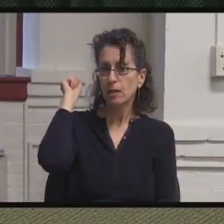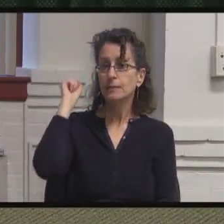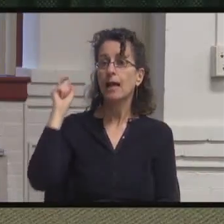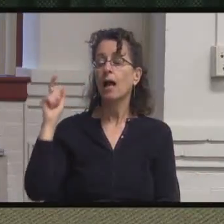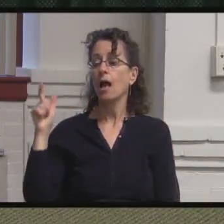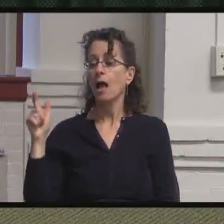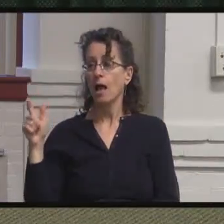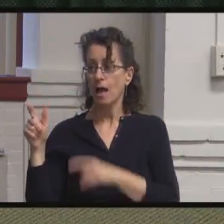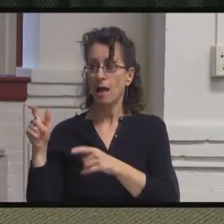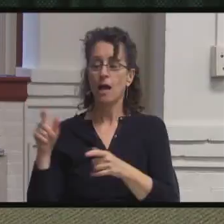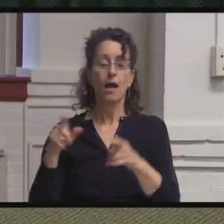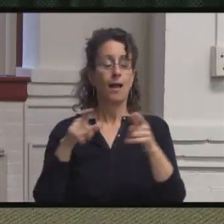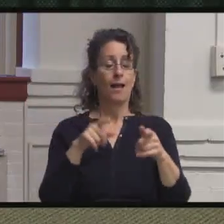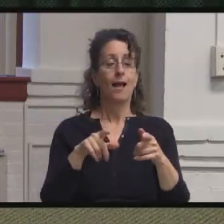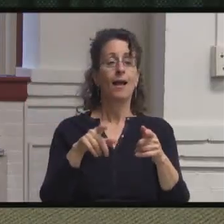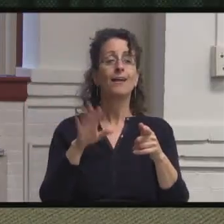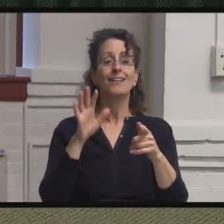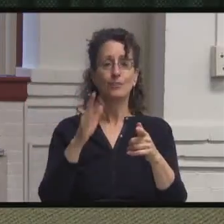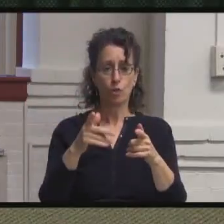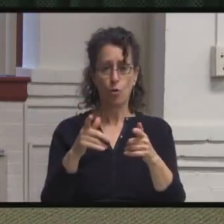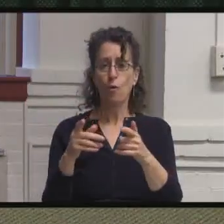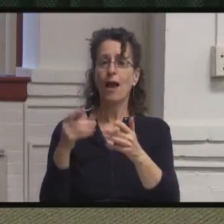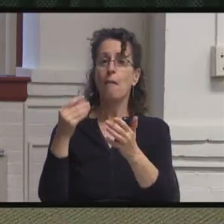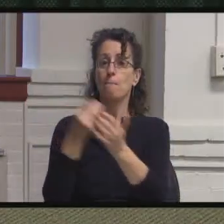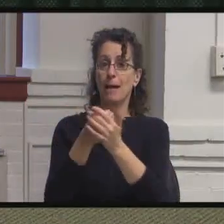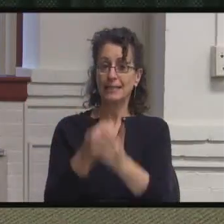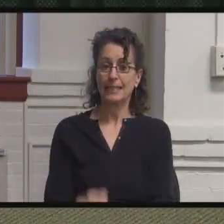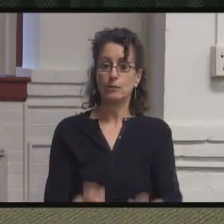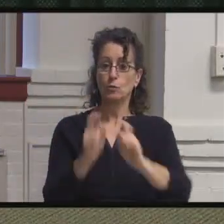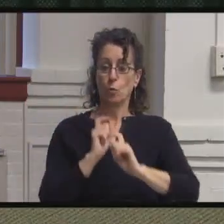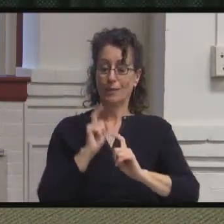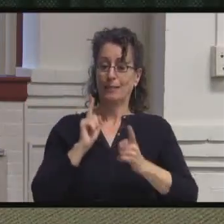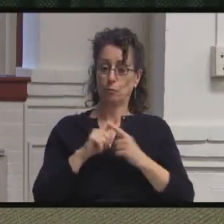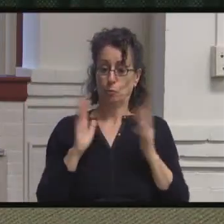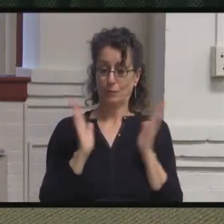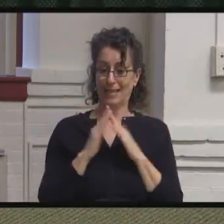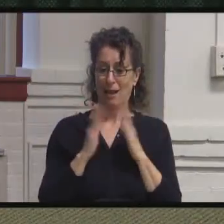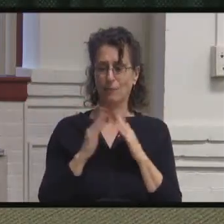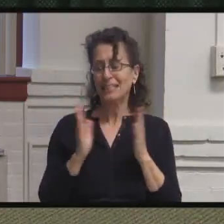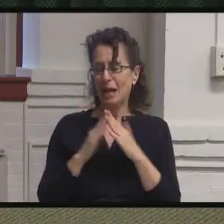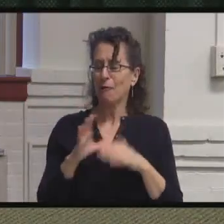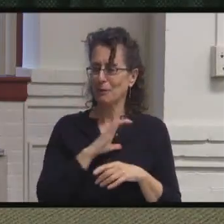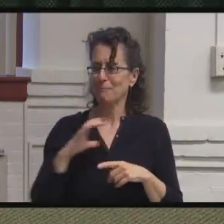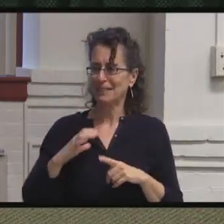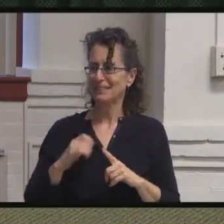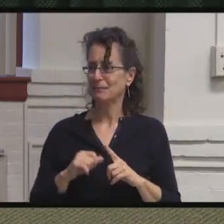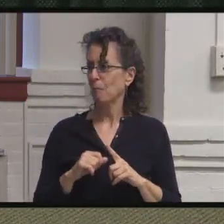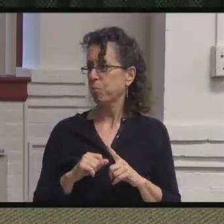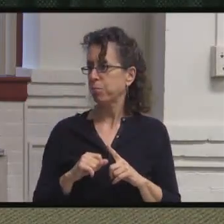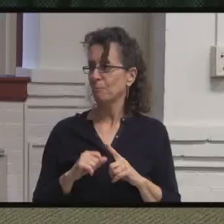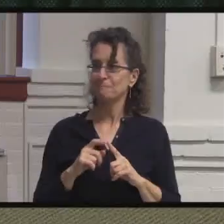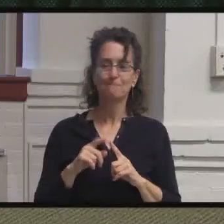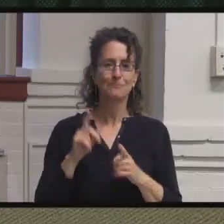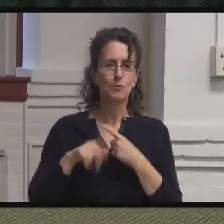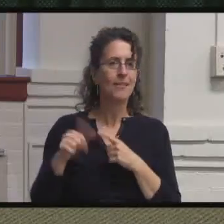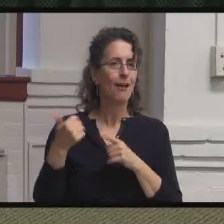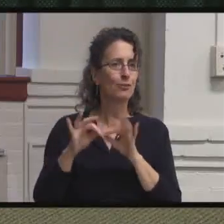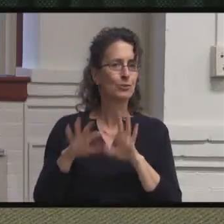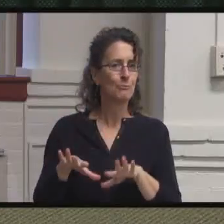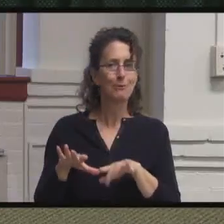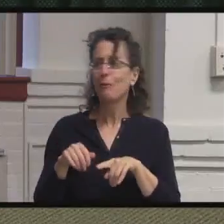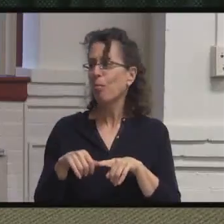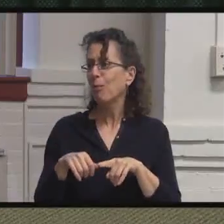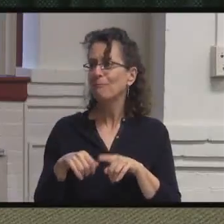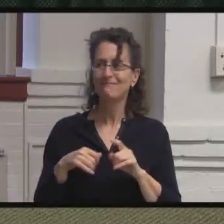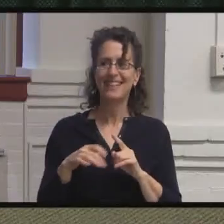town, and it's being expended by the town, so we follow our town purchasing procedures to make the purchase. Yep. Right, I think that we also